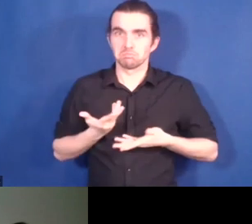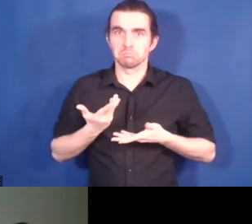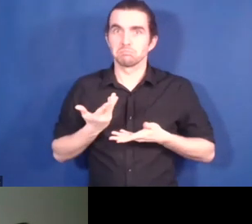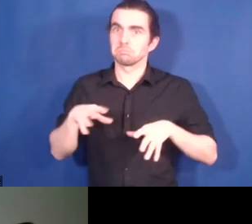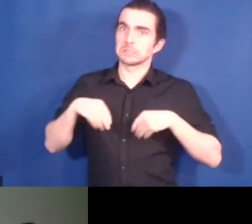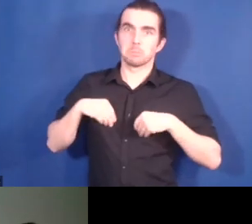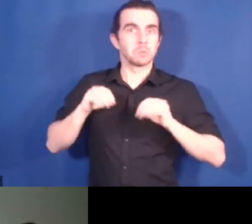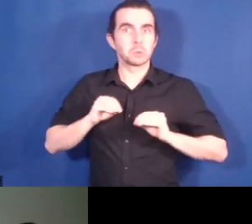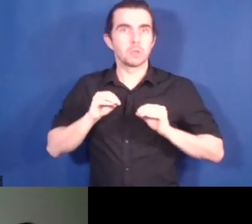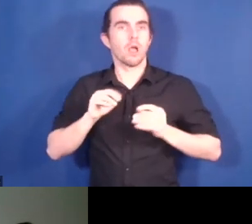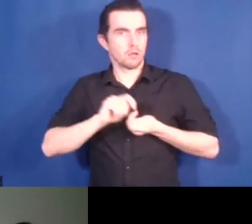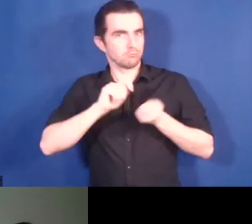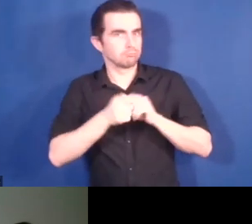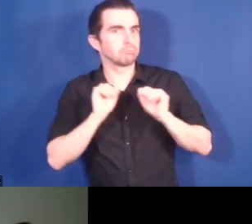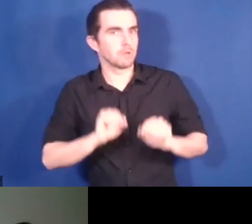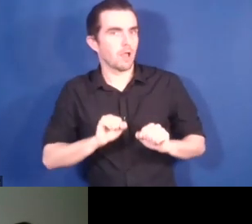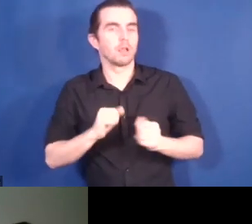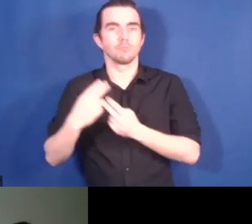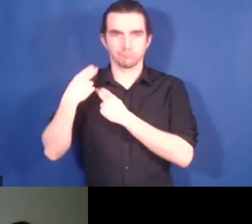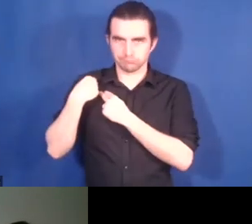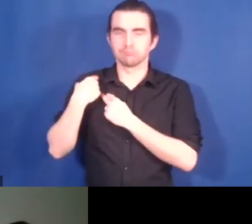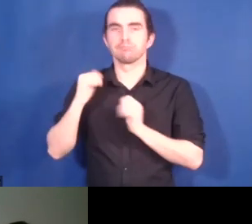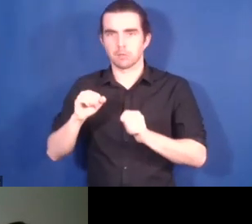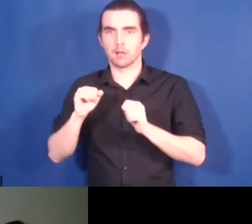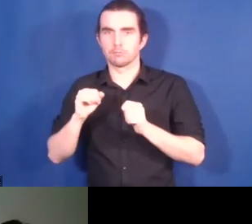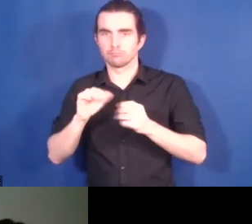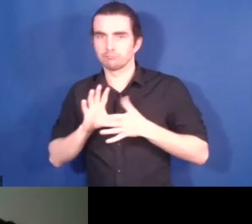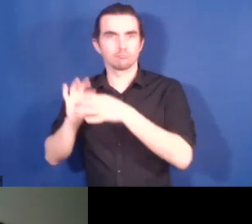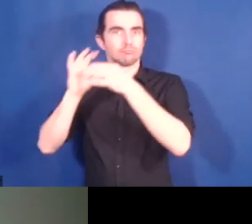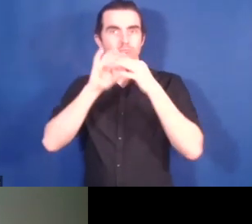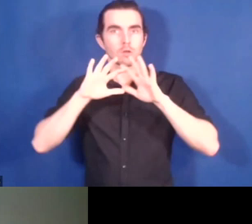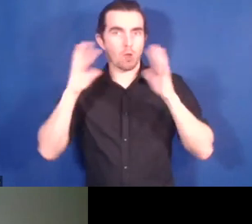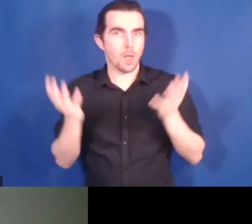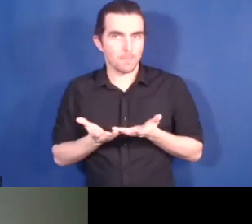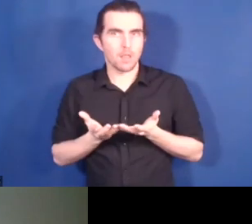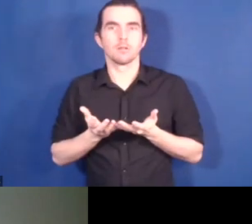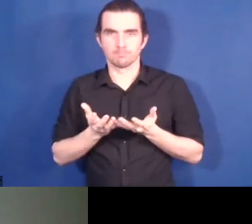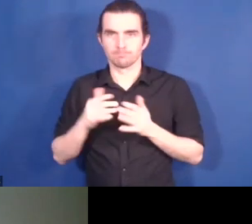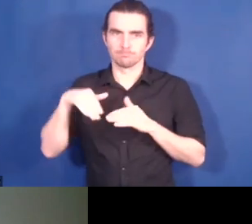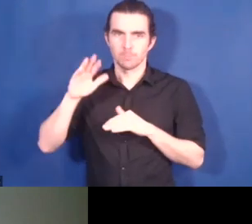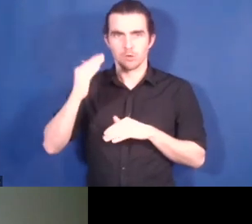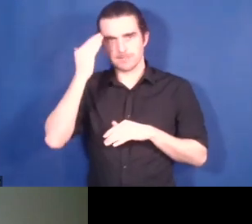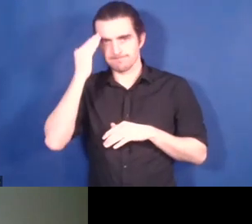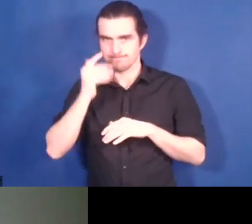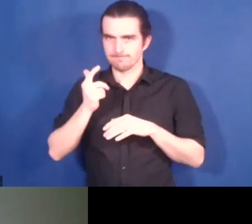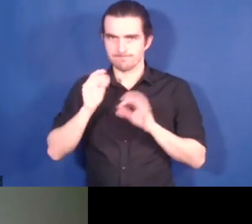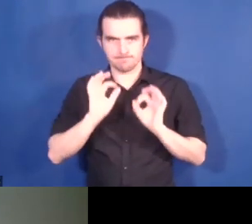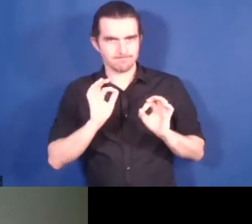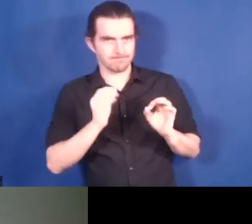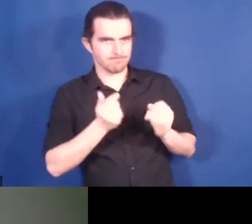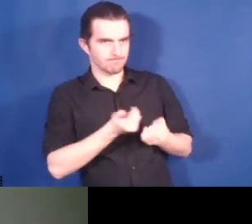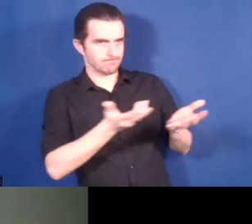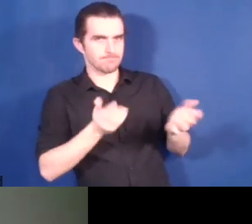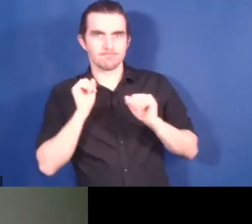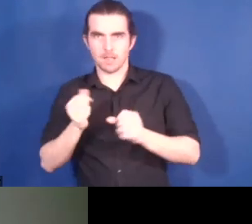straight resettlement or through complementary pathways. There's been a lot of energy actually around the Global Refugee